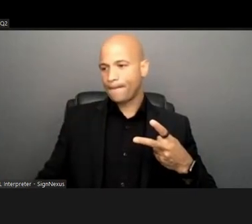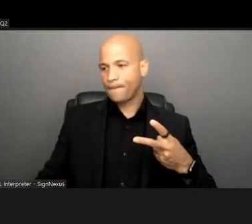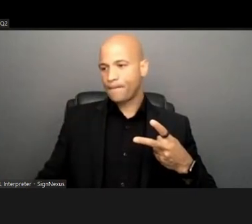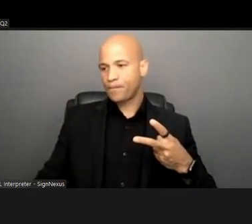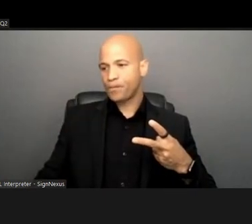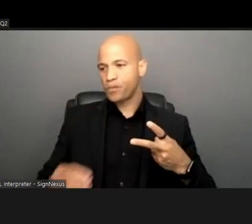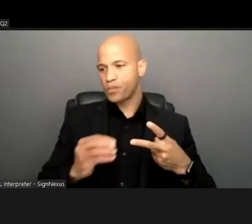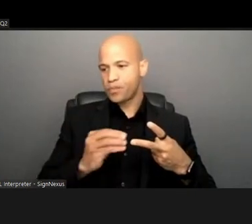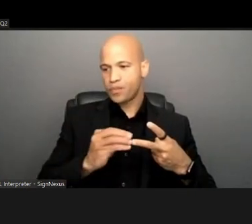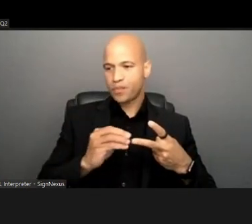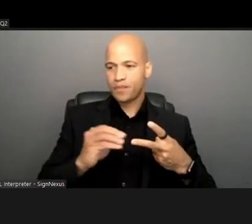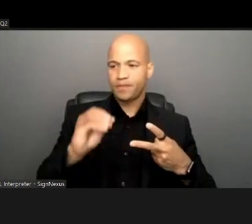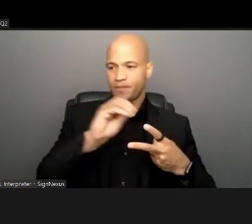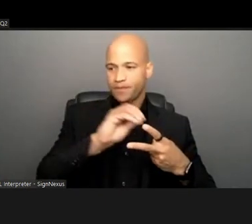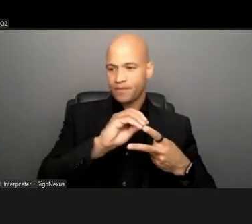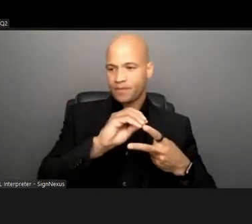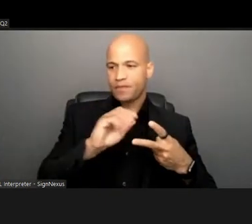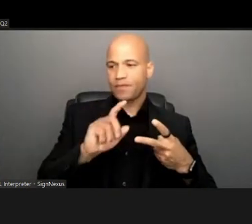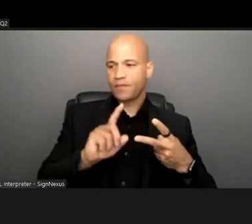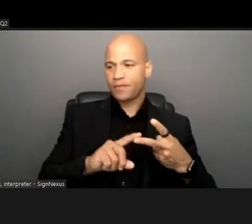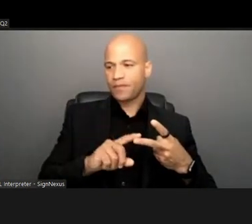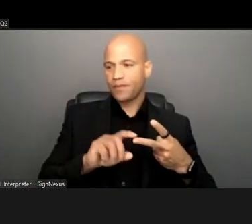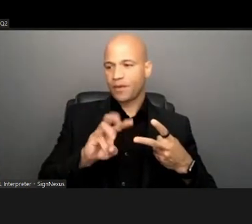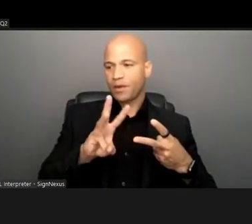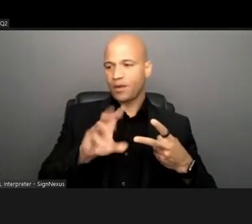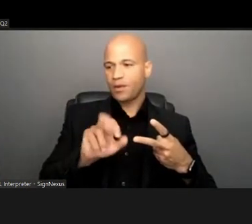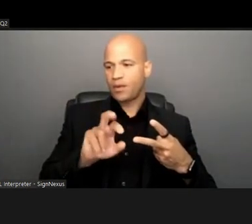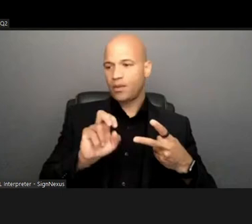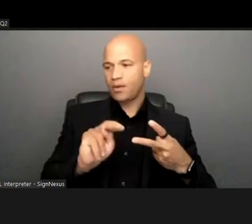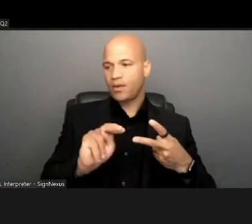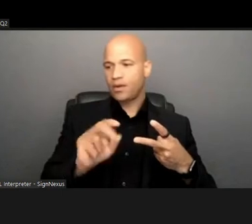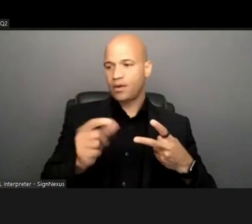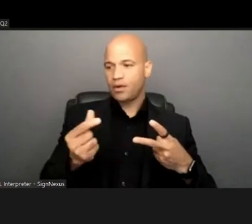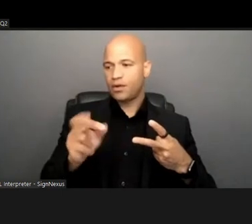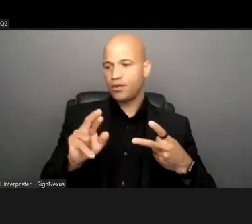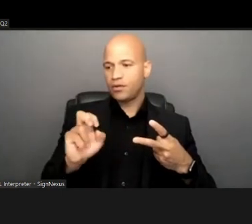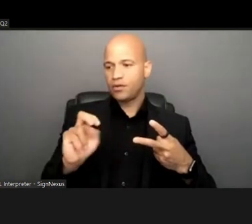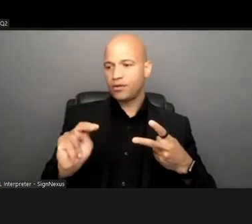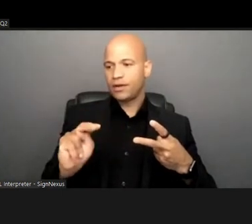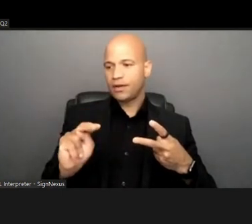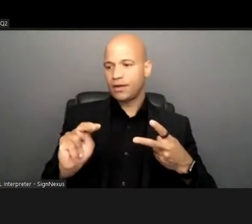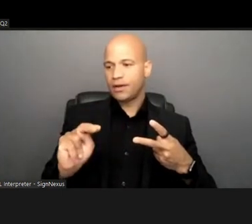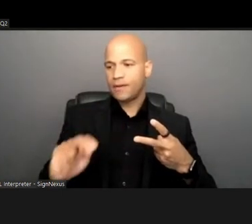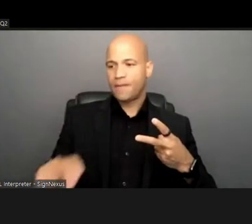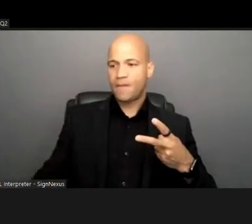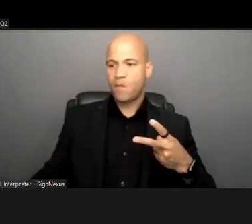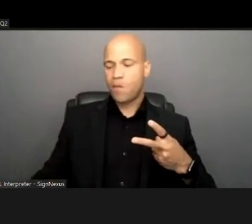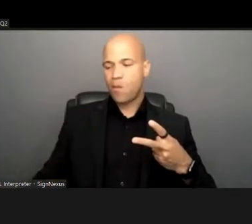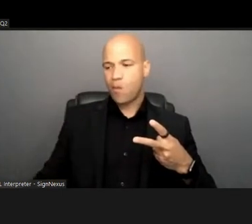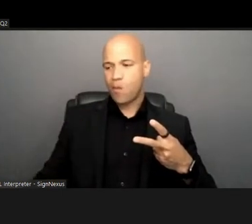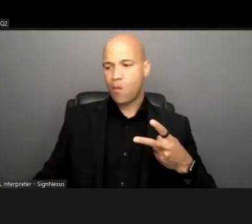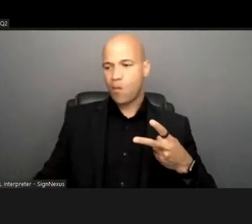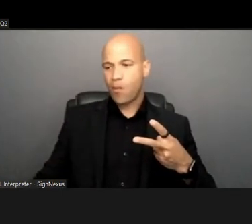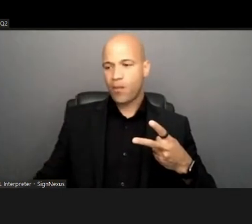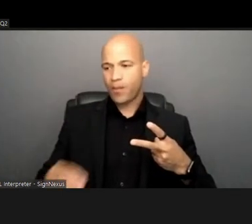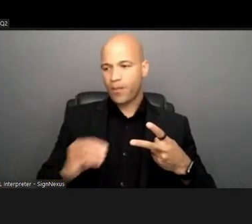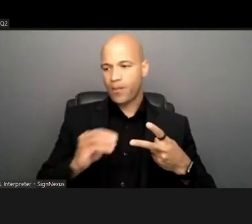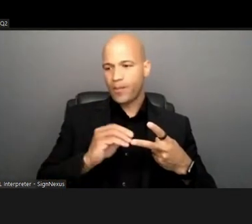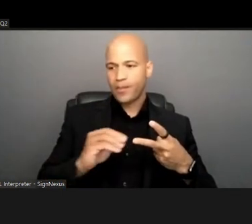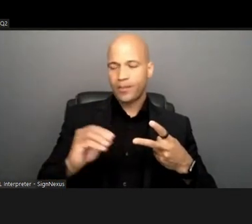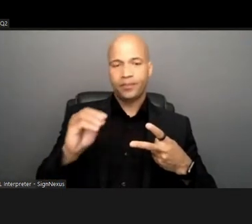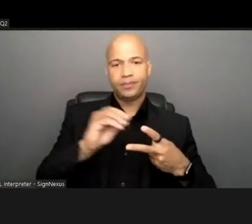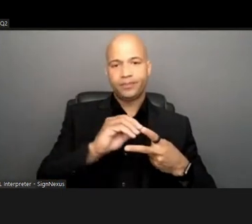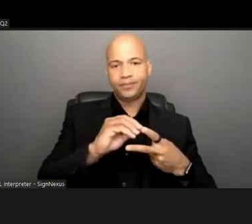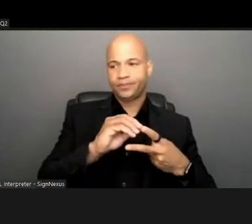our next speaker is Jonathan tineo followed by Warren Greene our next speaker